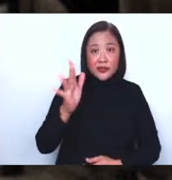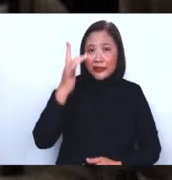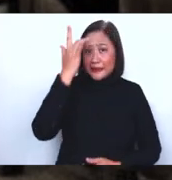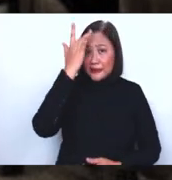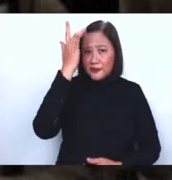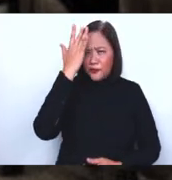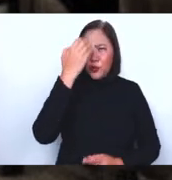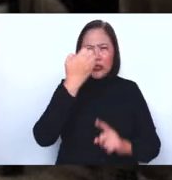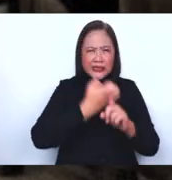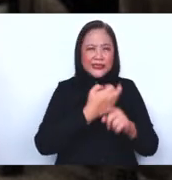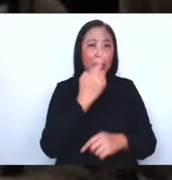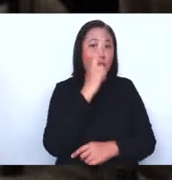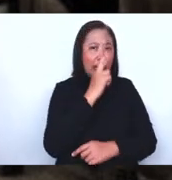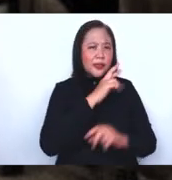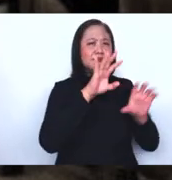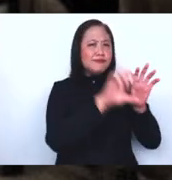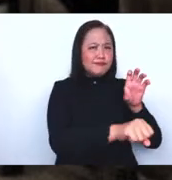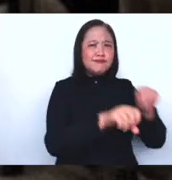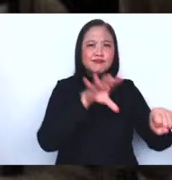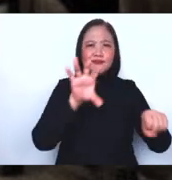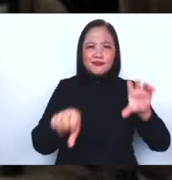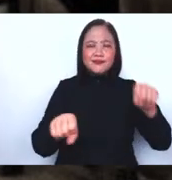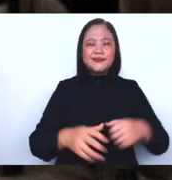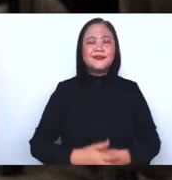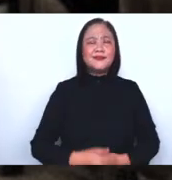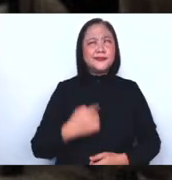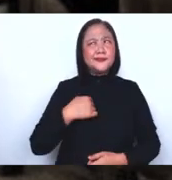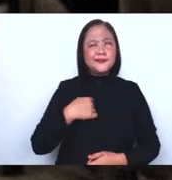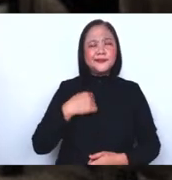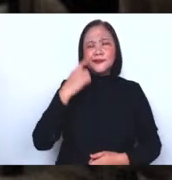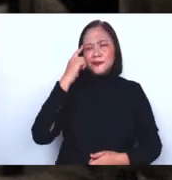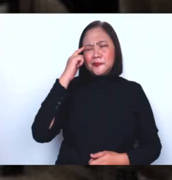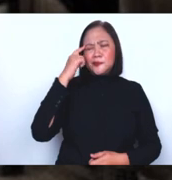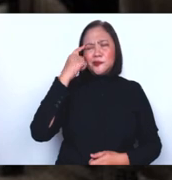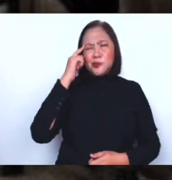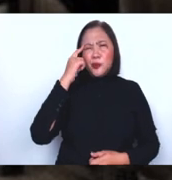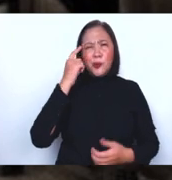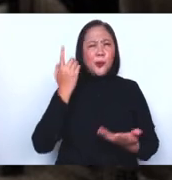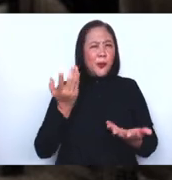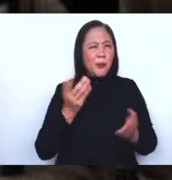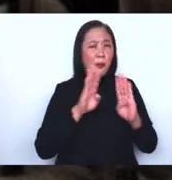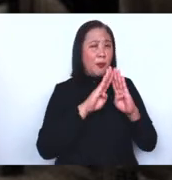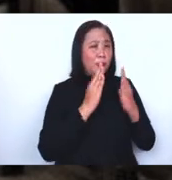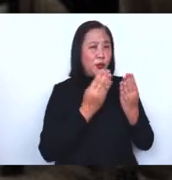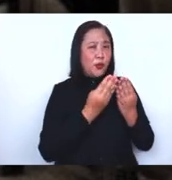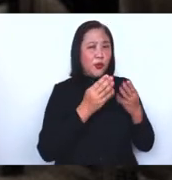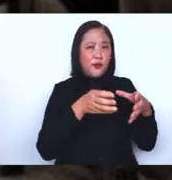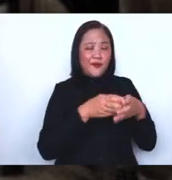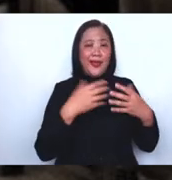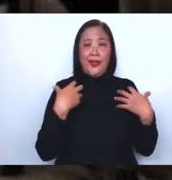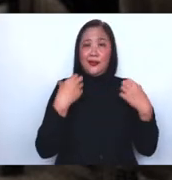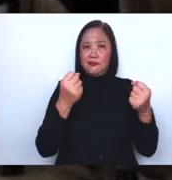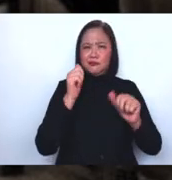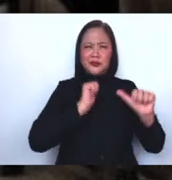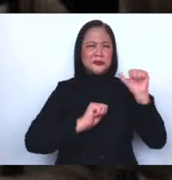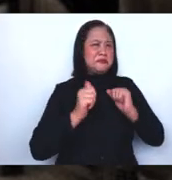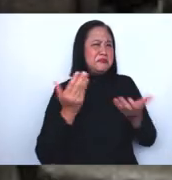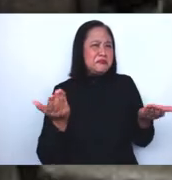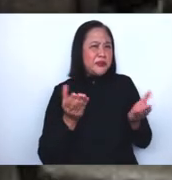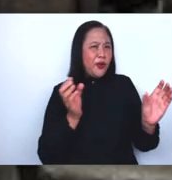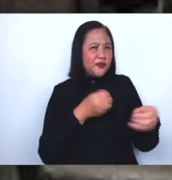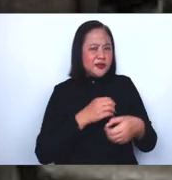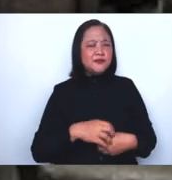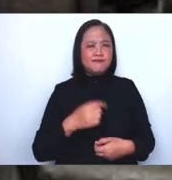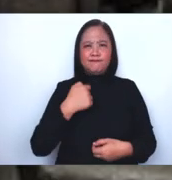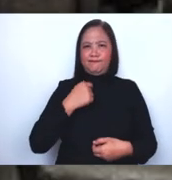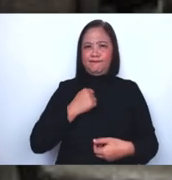50 centavos for every rat caught. Now, I wonder where this Bureau of Health and Science is. I